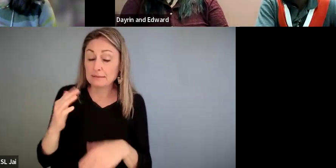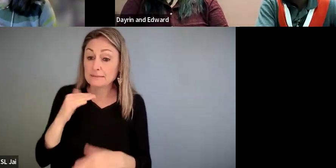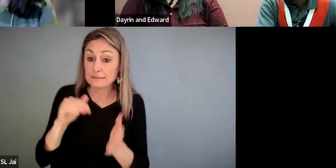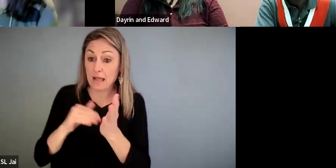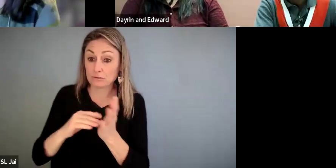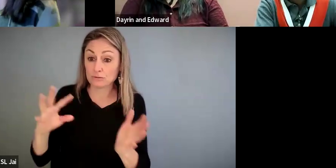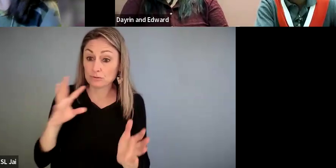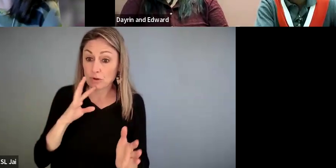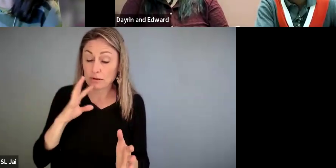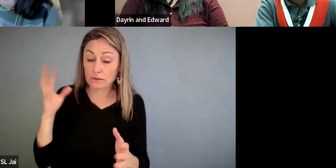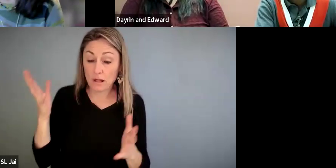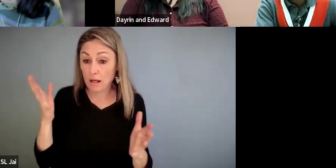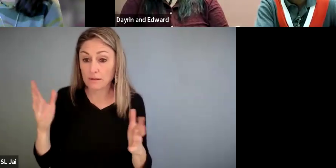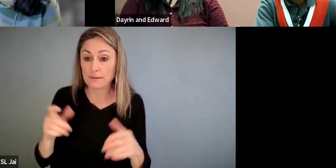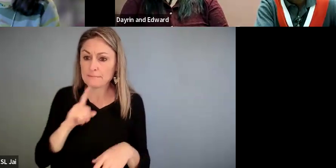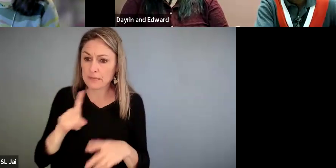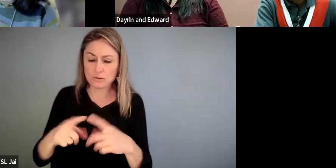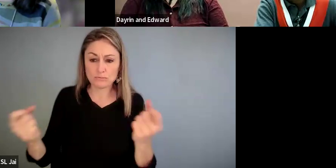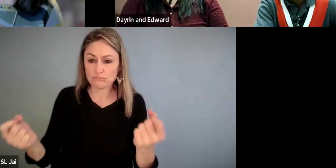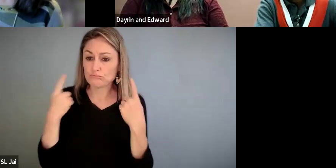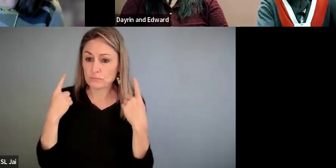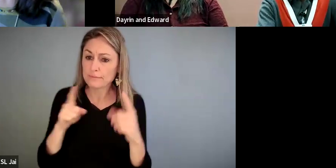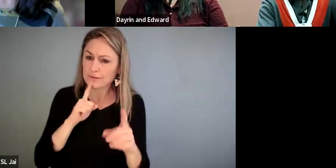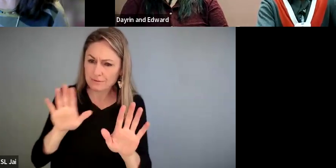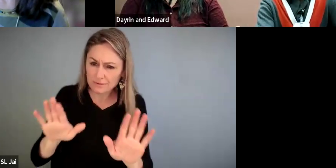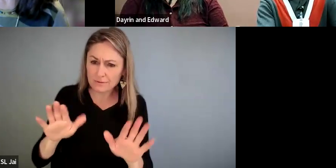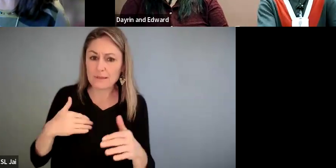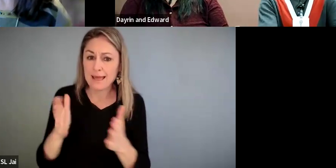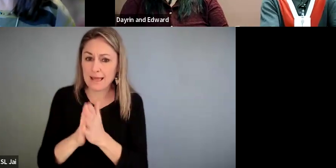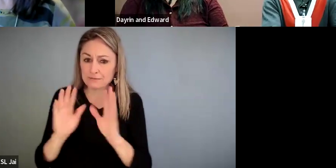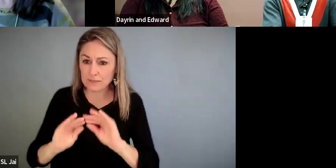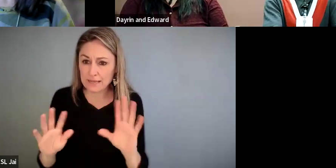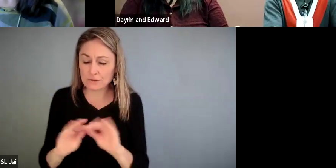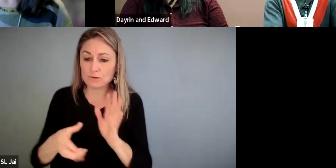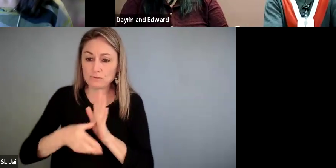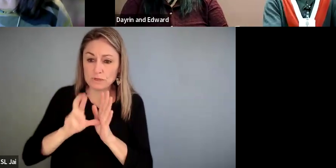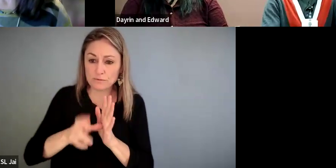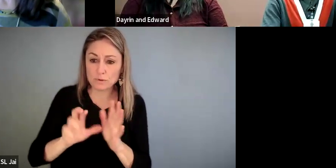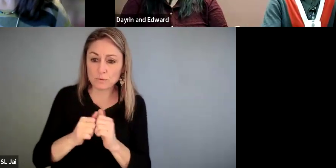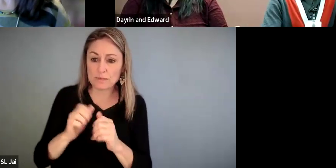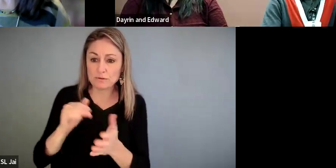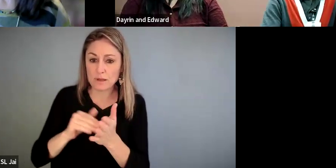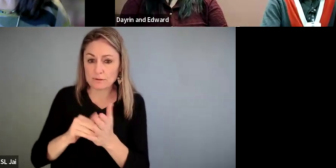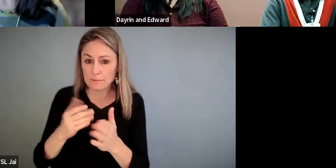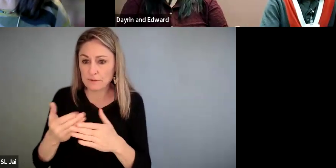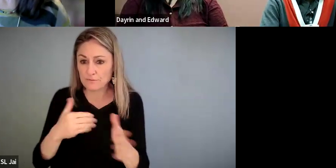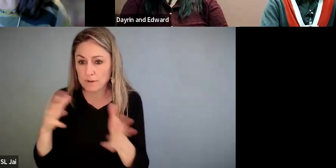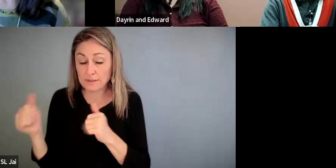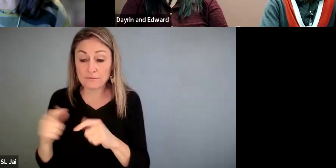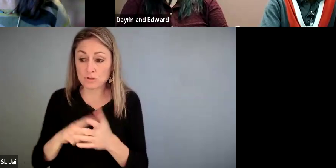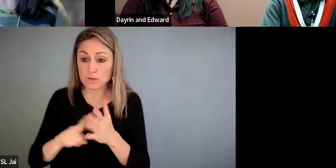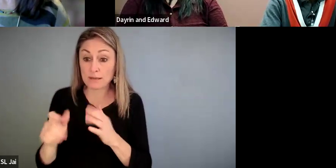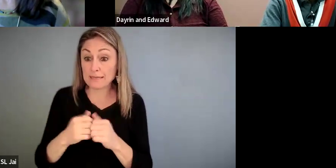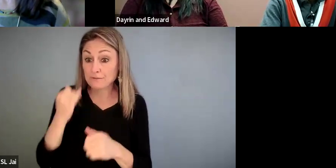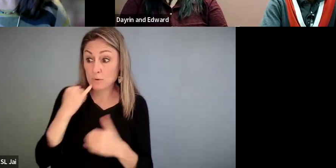saying. Review with your doctor what you discussed before you leave. Check with your support person if you